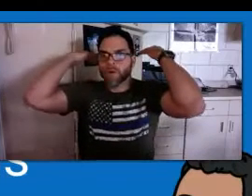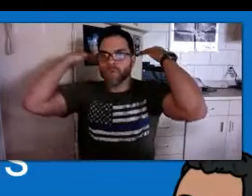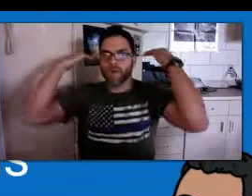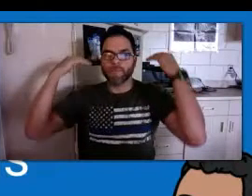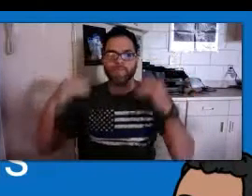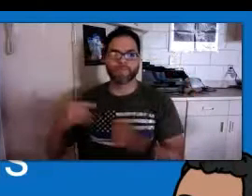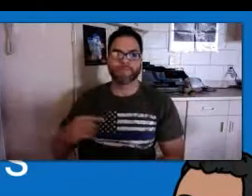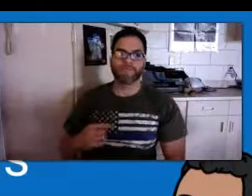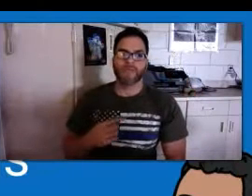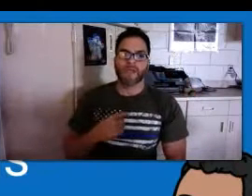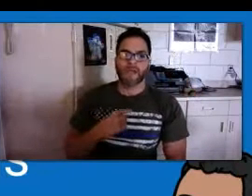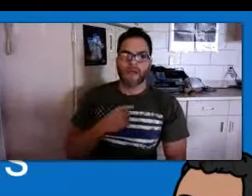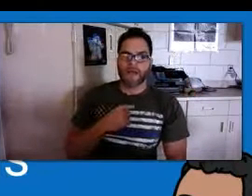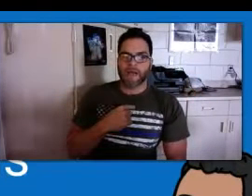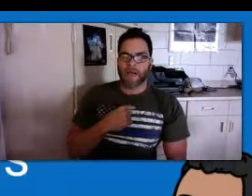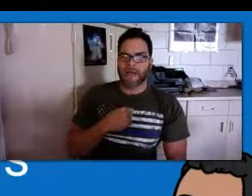overwhelmed.